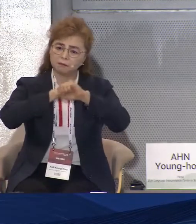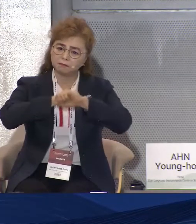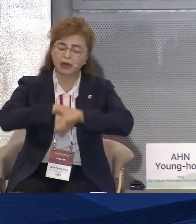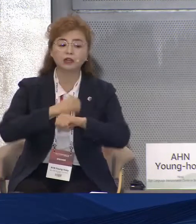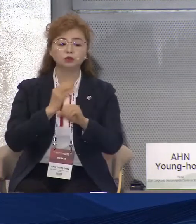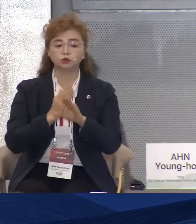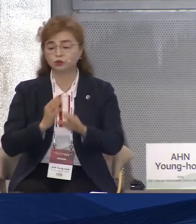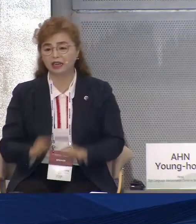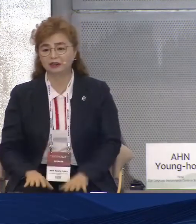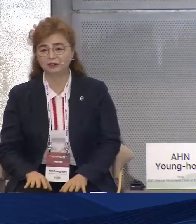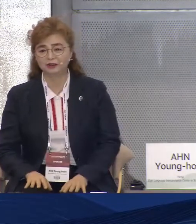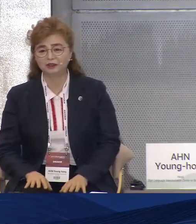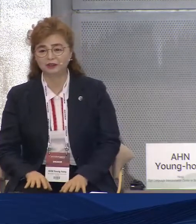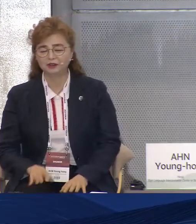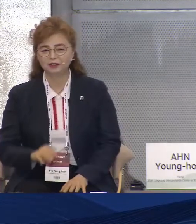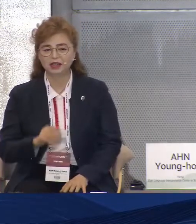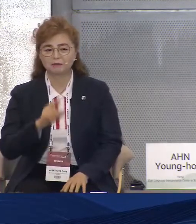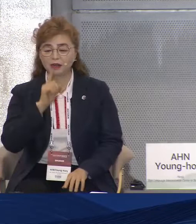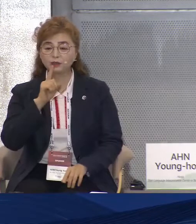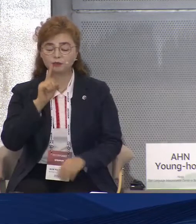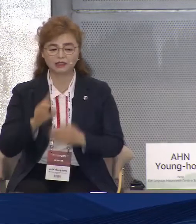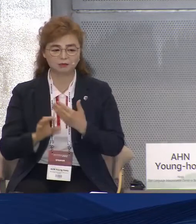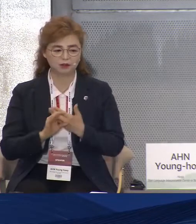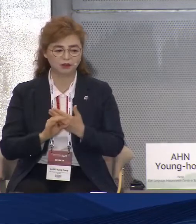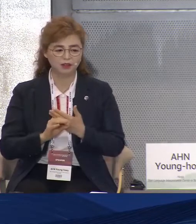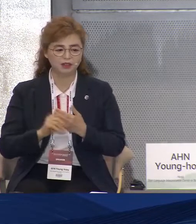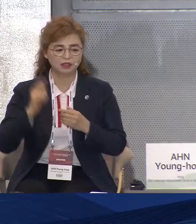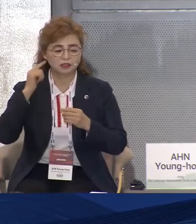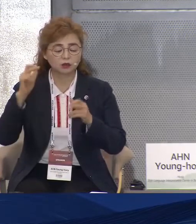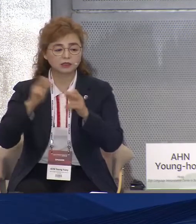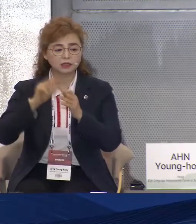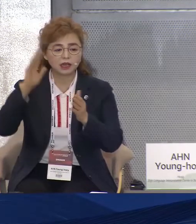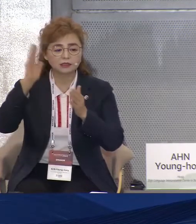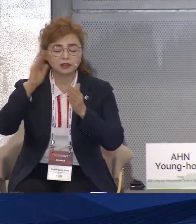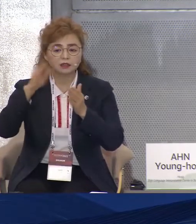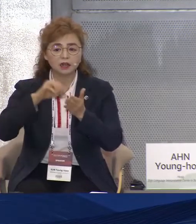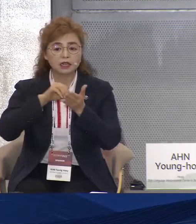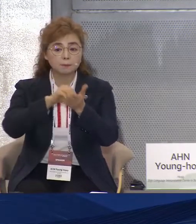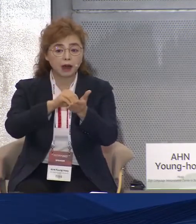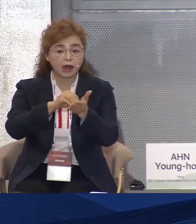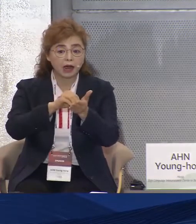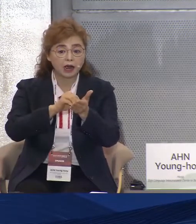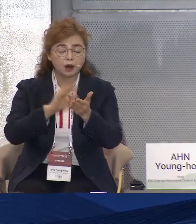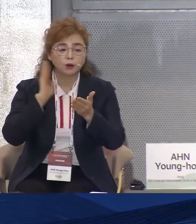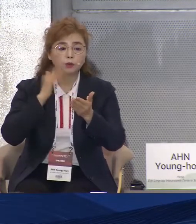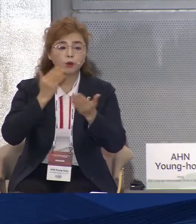So what is the reason? The education for people with hearing loss is collapsing.